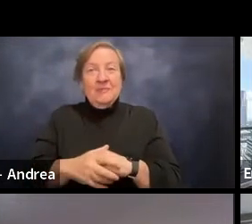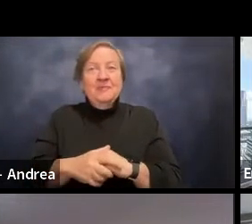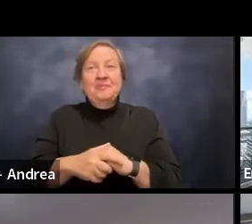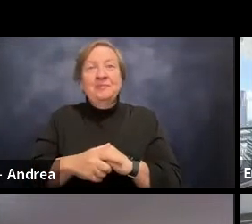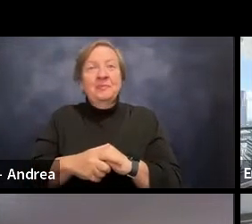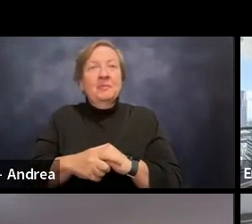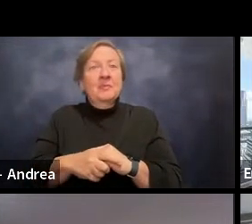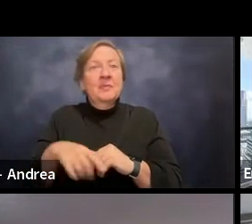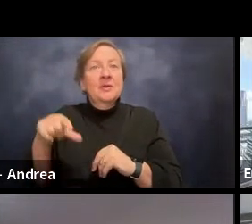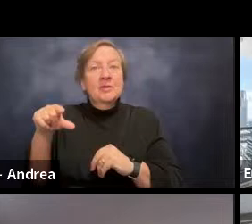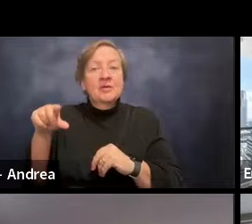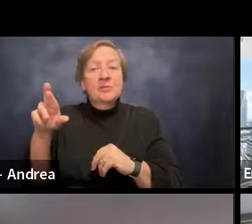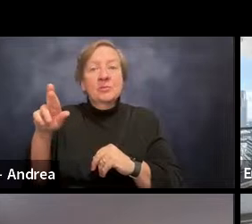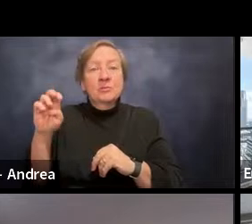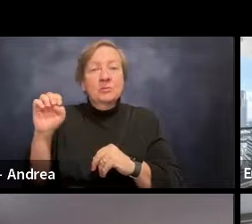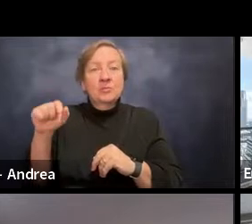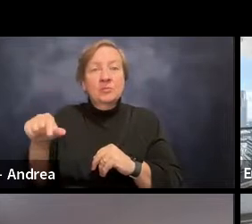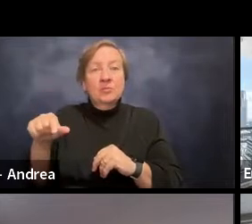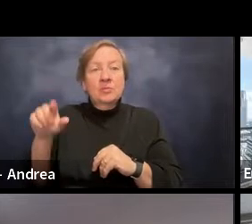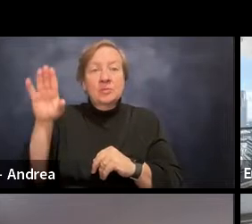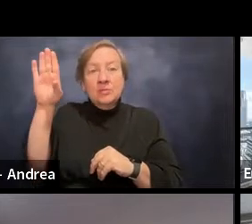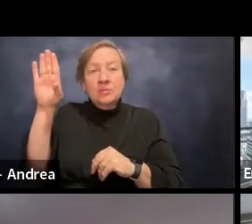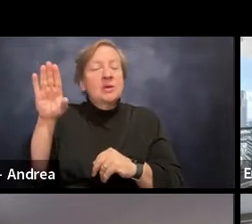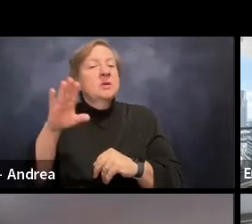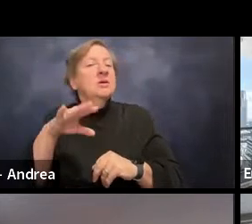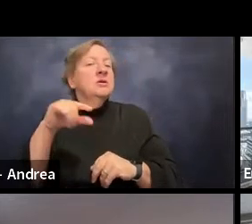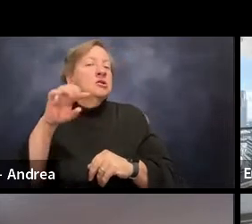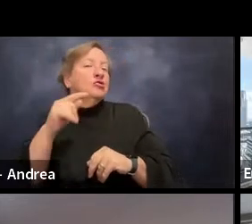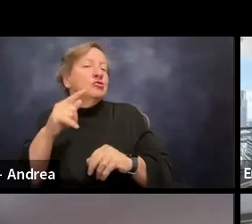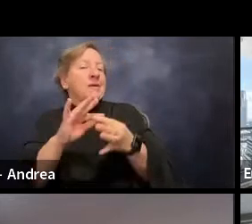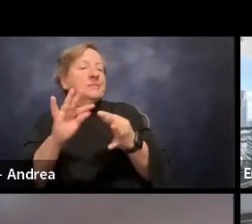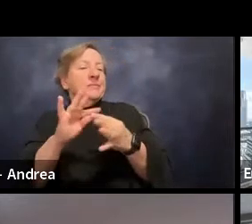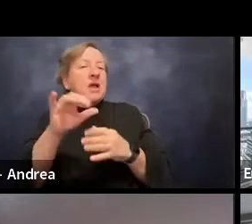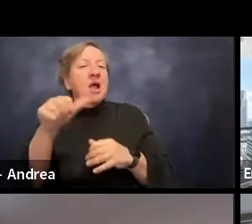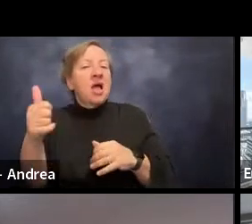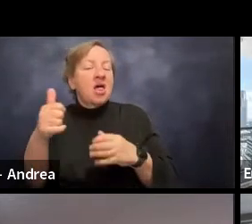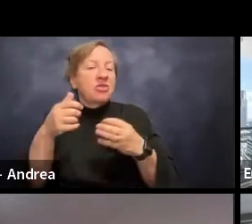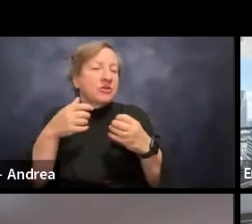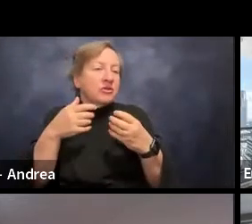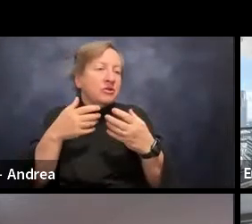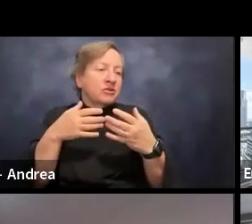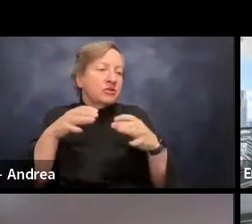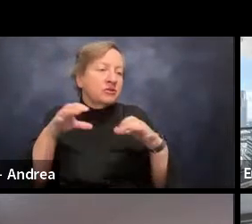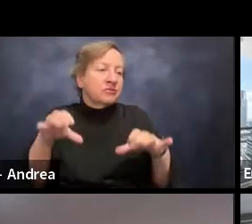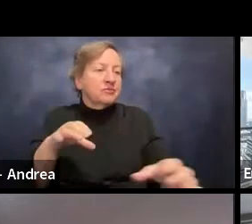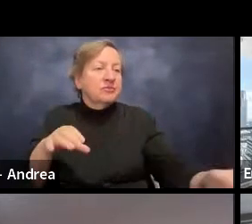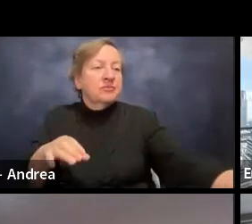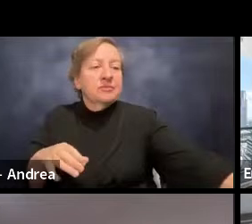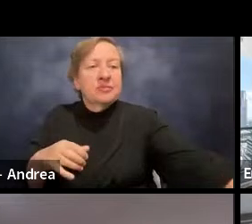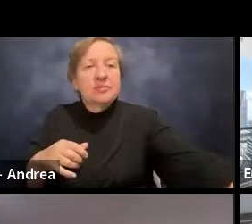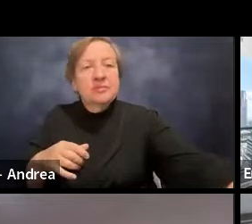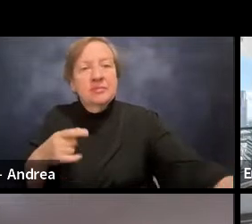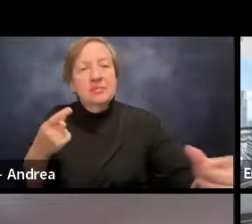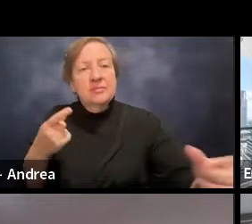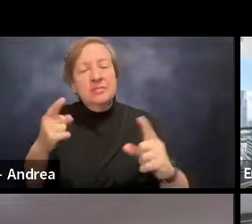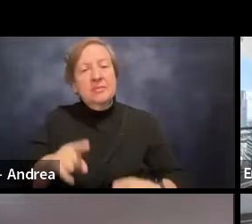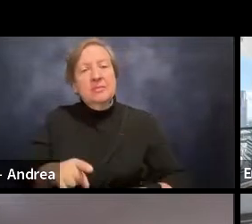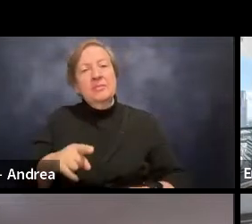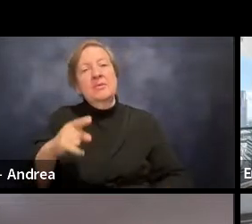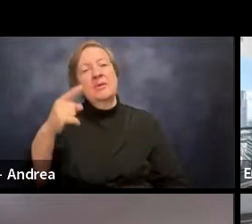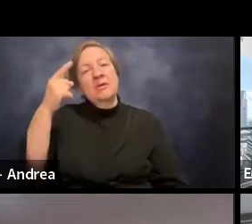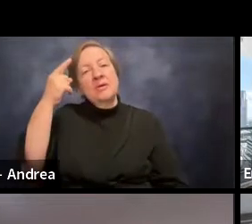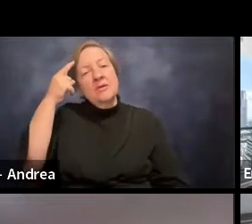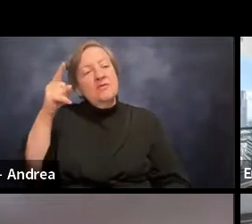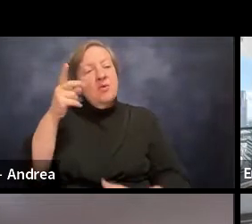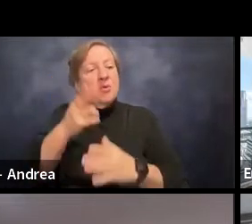Correct. So I just wanted to mention some of the other efforts that are going on as far as